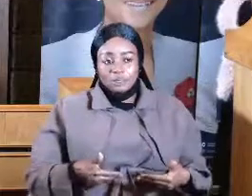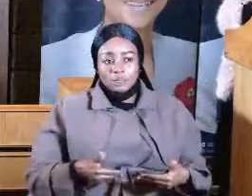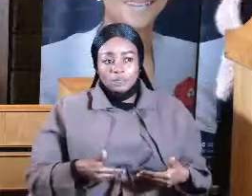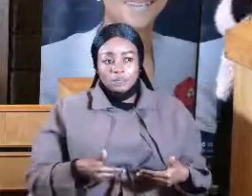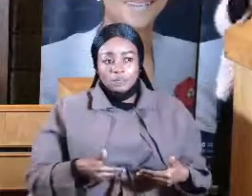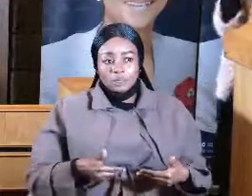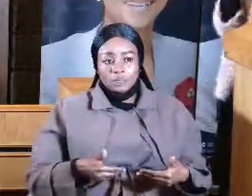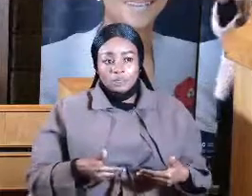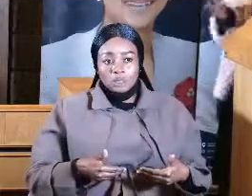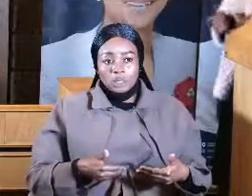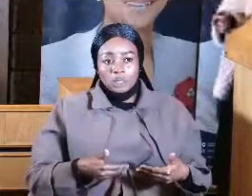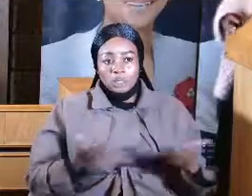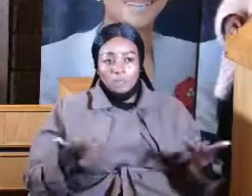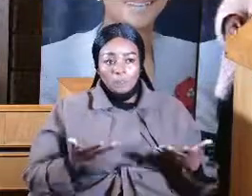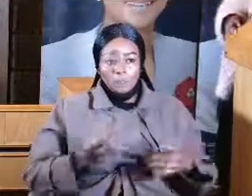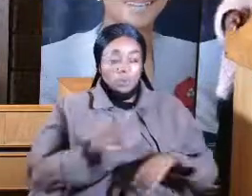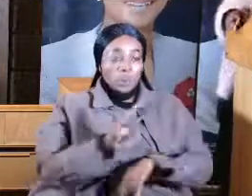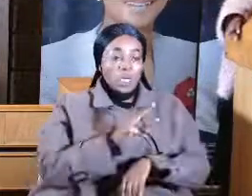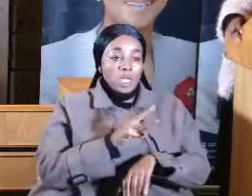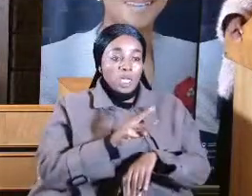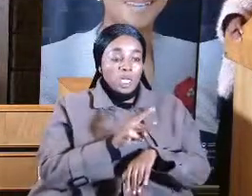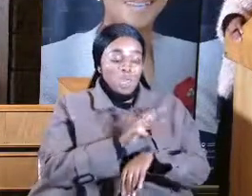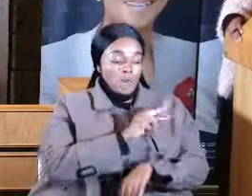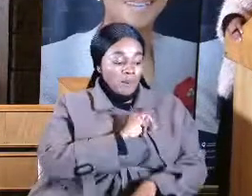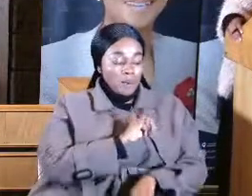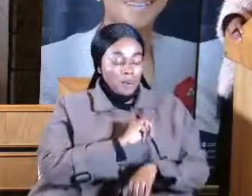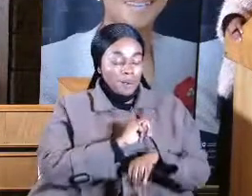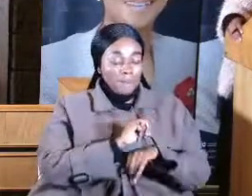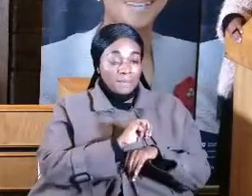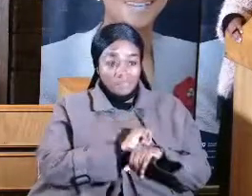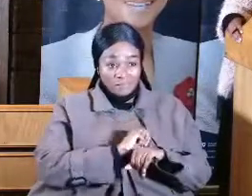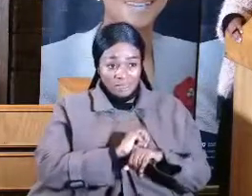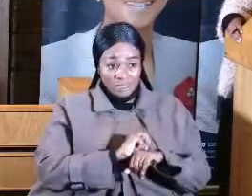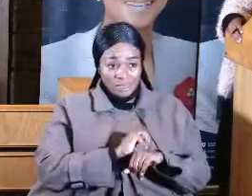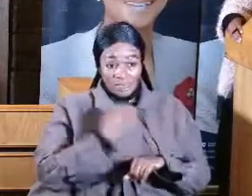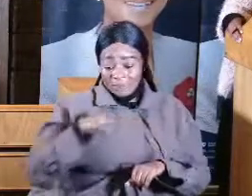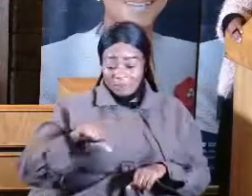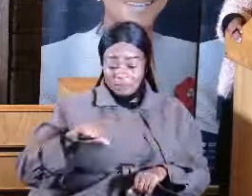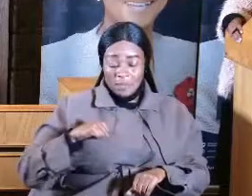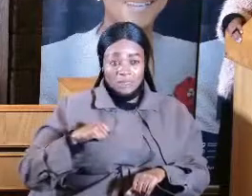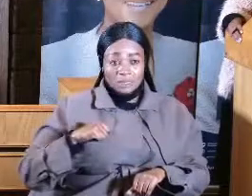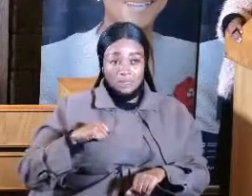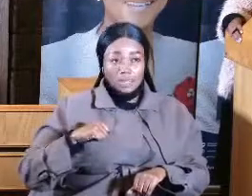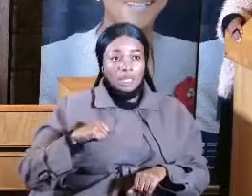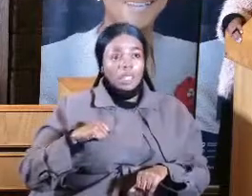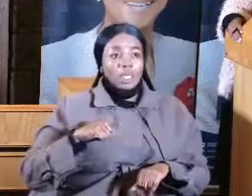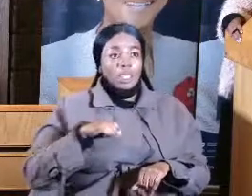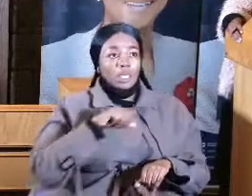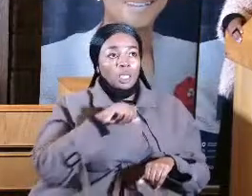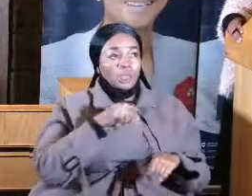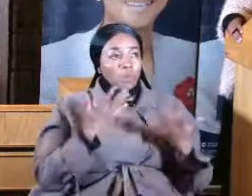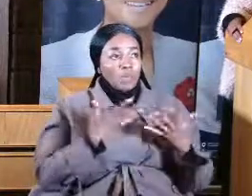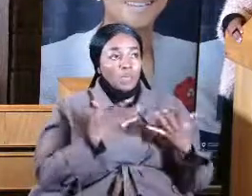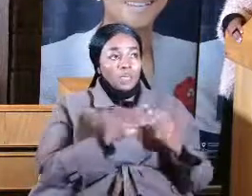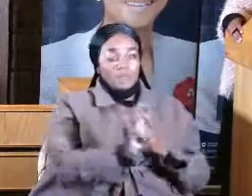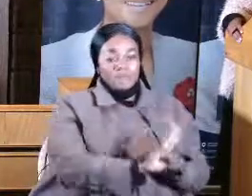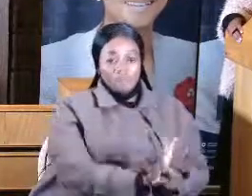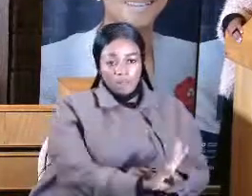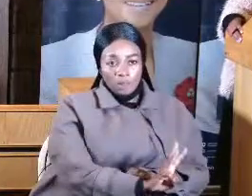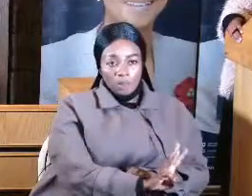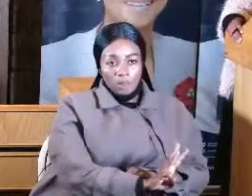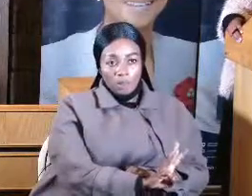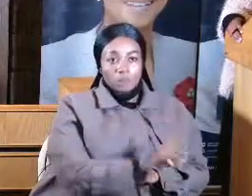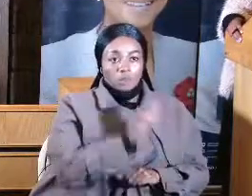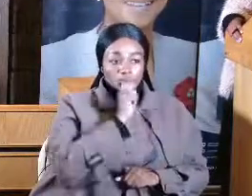the district municipalities. So in my municipality, in Lijwalipuzwa, it was supposed to be situated